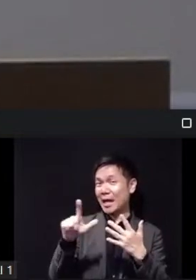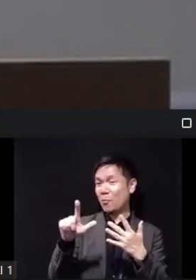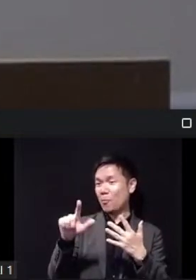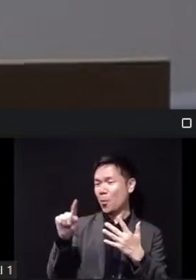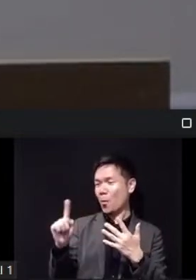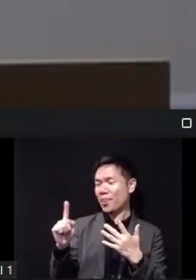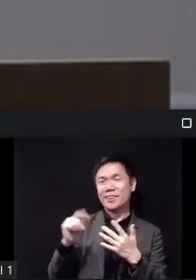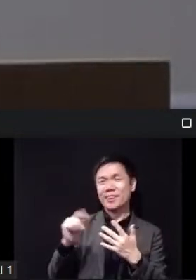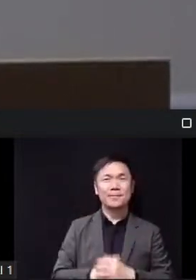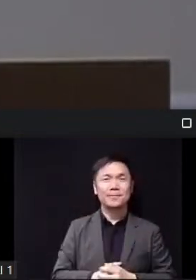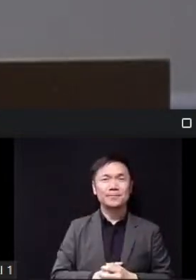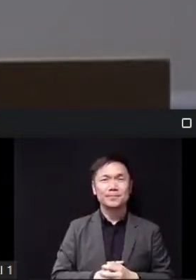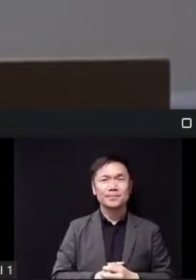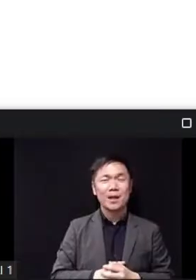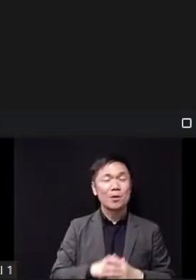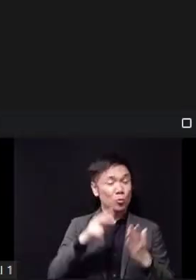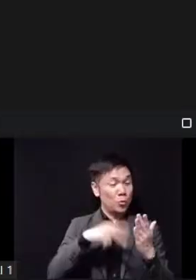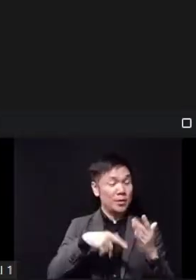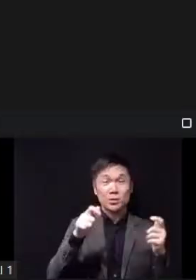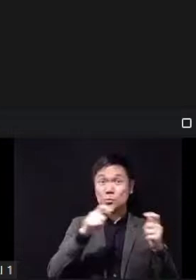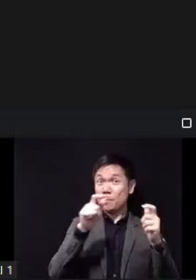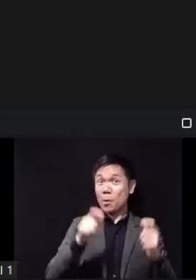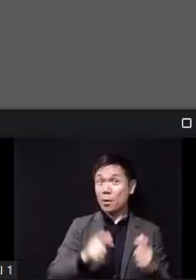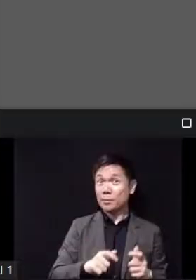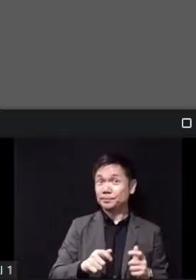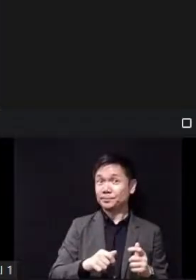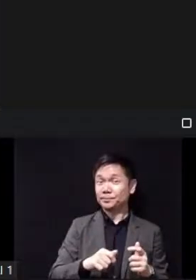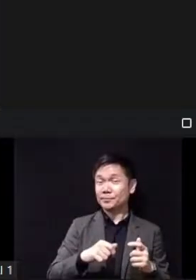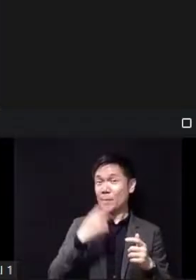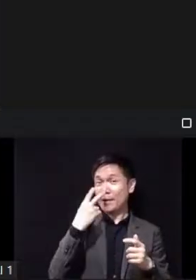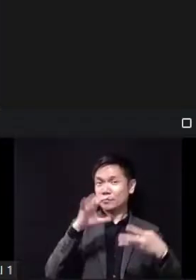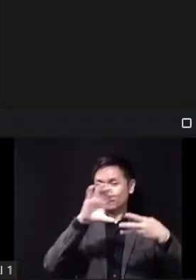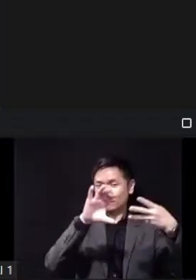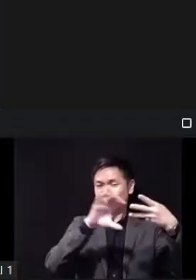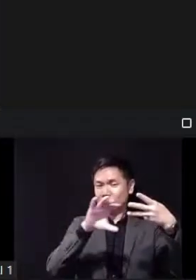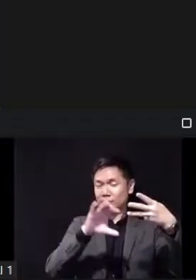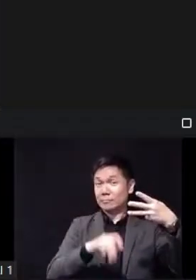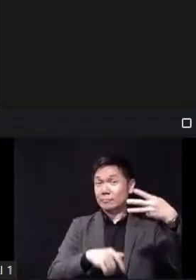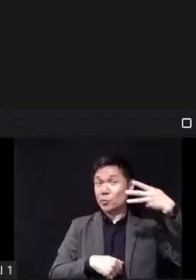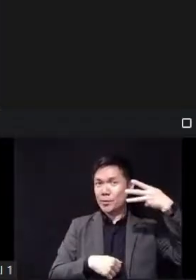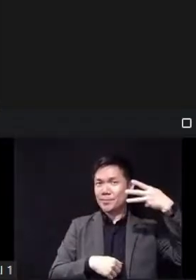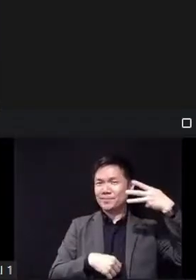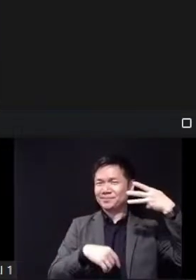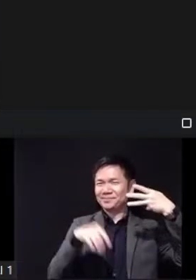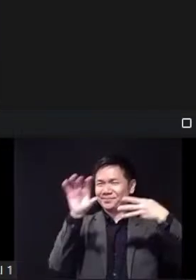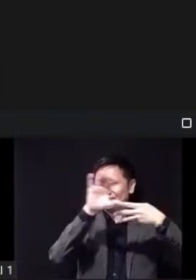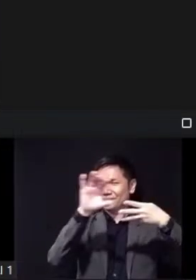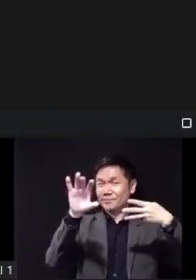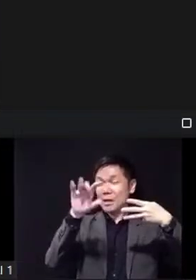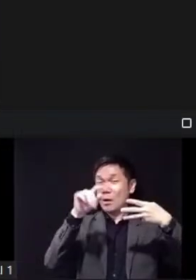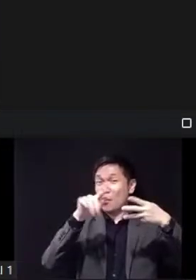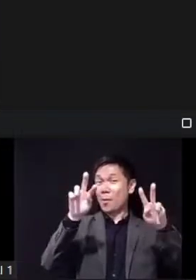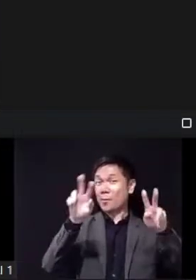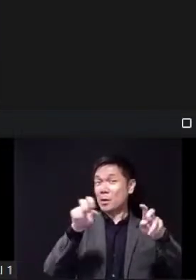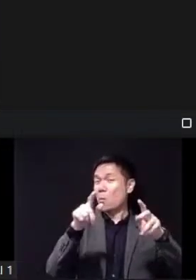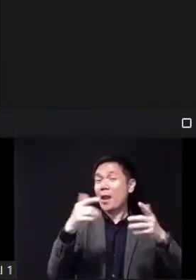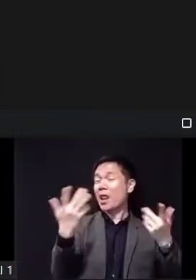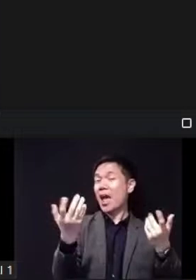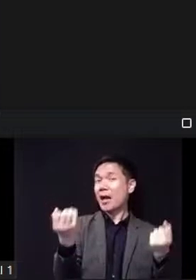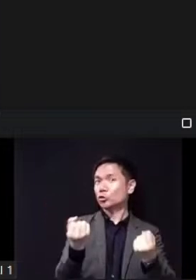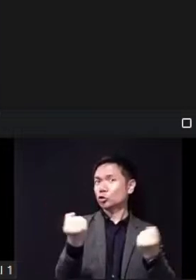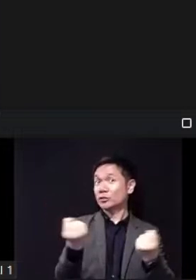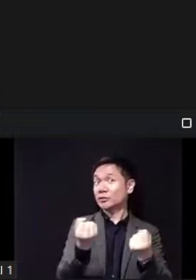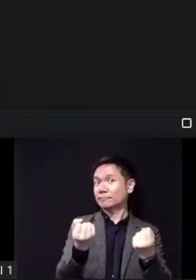7/L.1. The report of the conference contains 3 sections. Number 1, matters calling for action